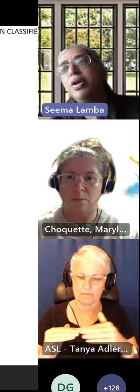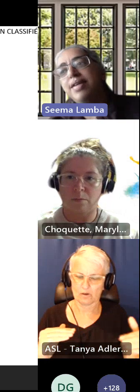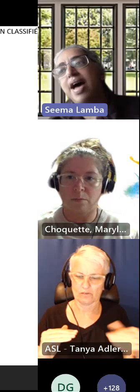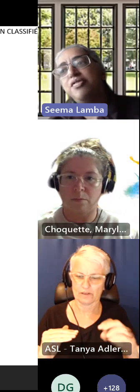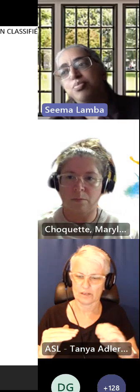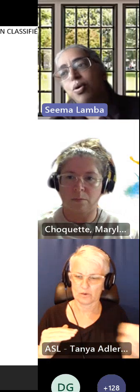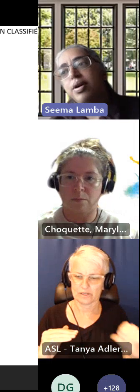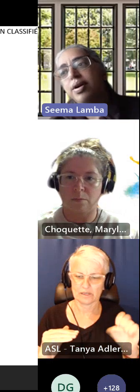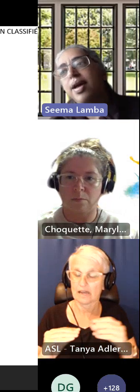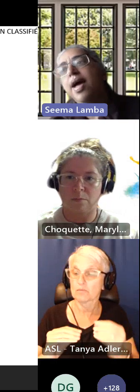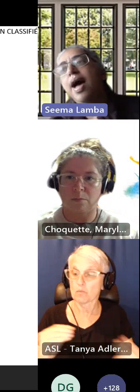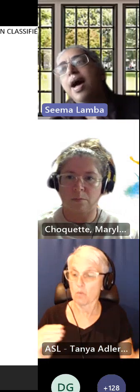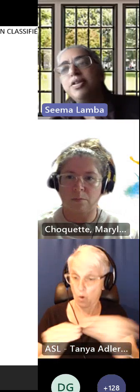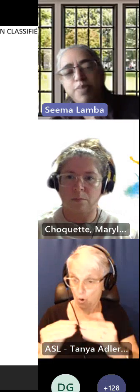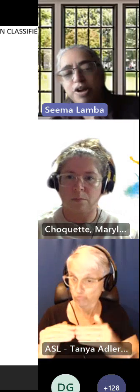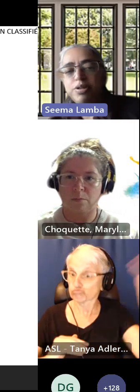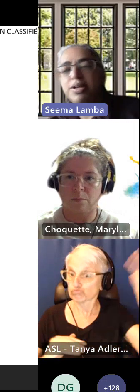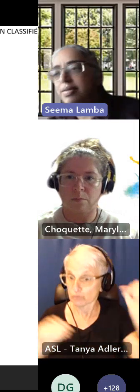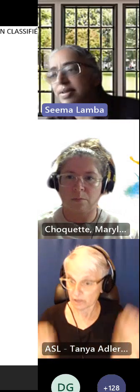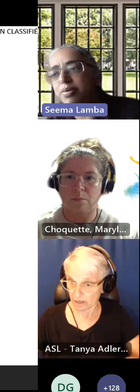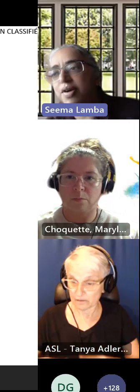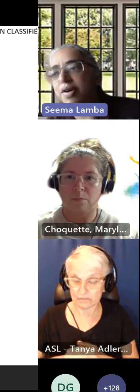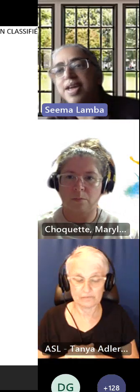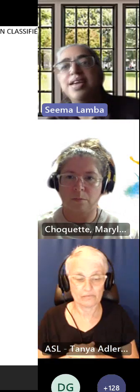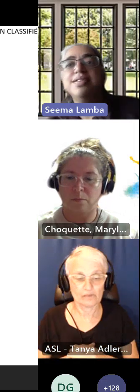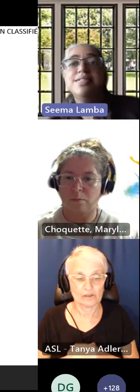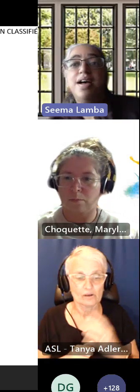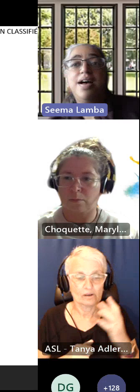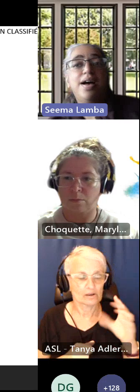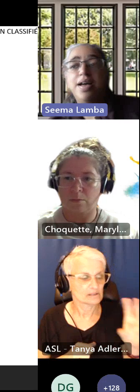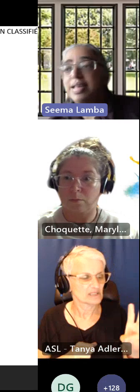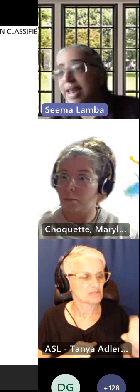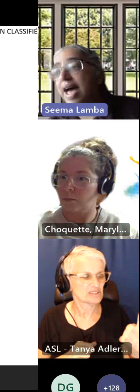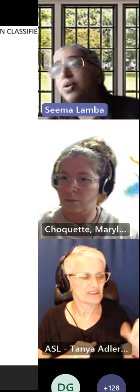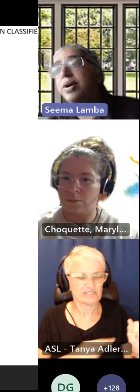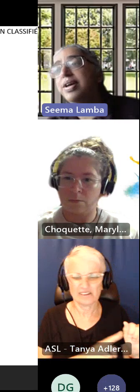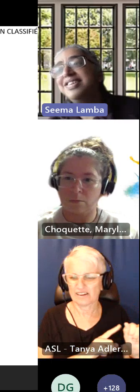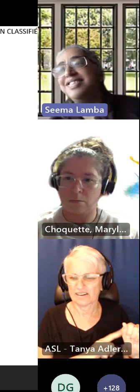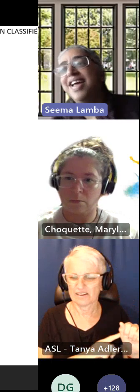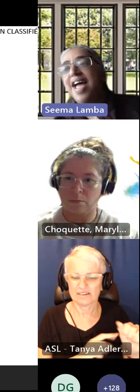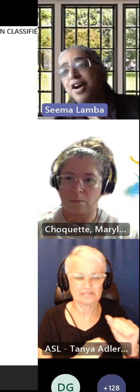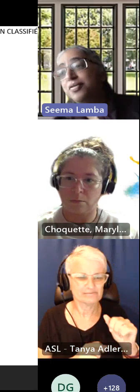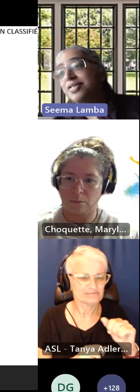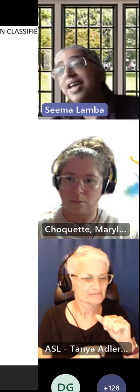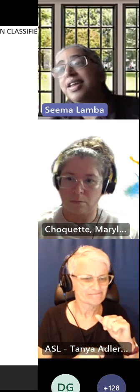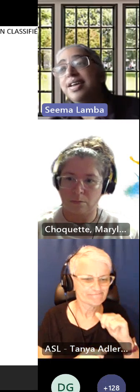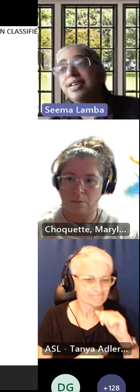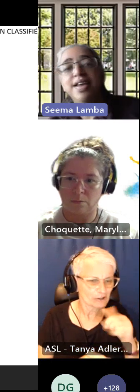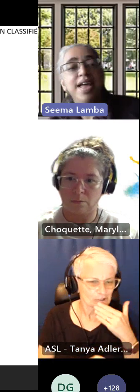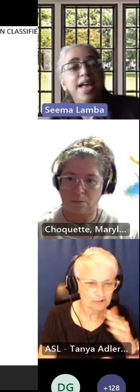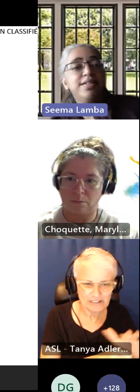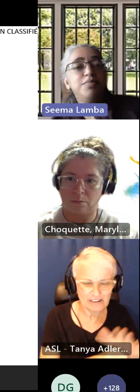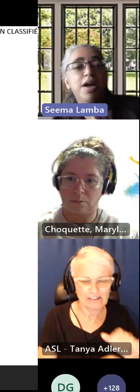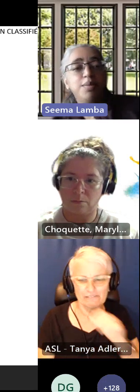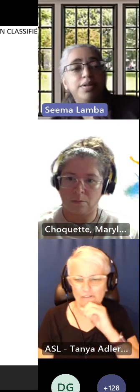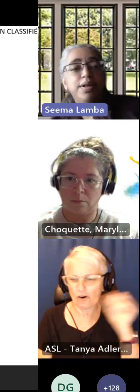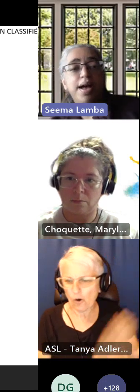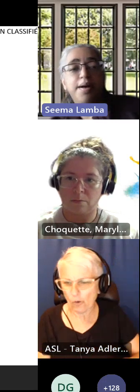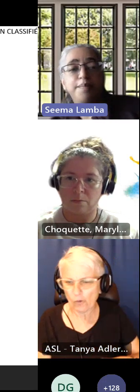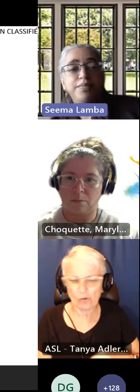You can always have more, especially because the WFA is inadequate, outdated,